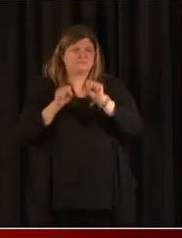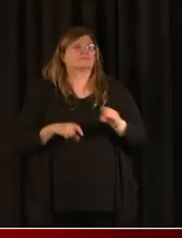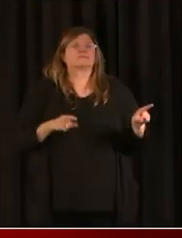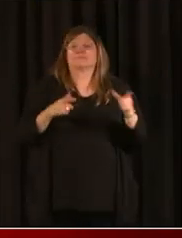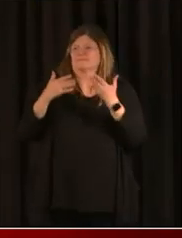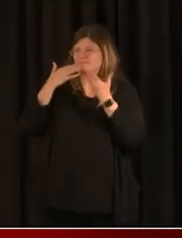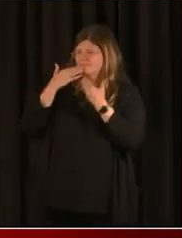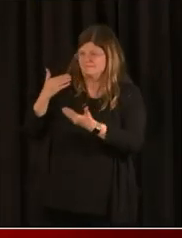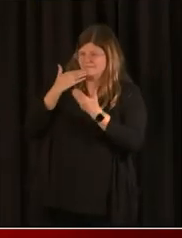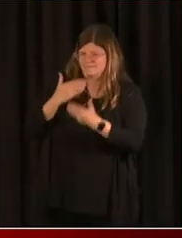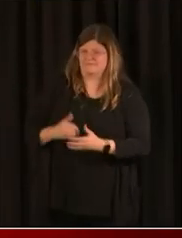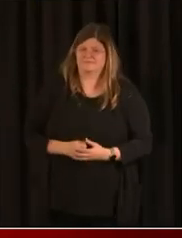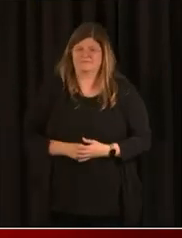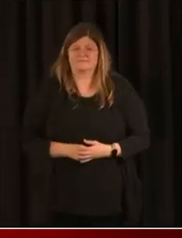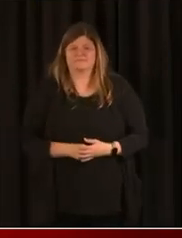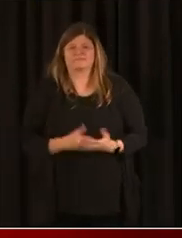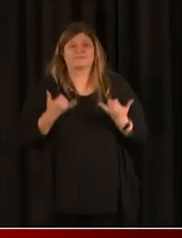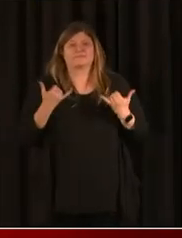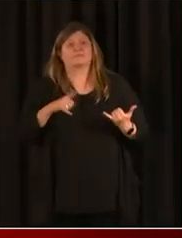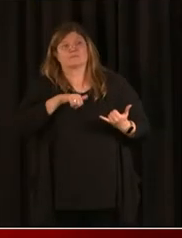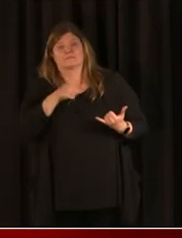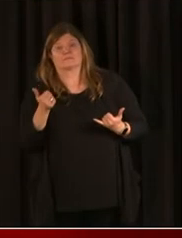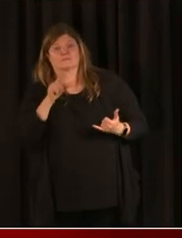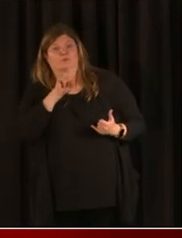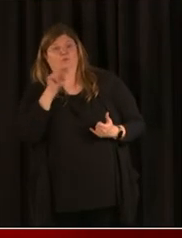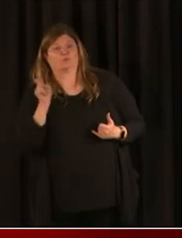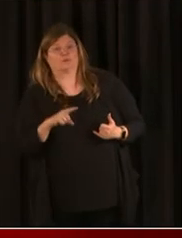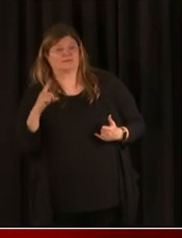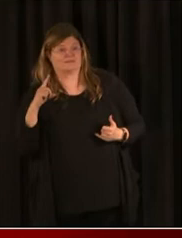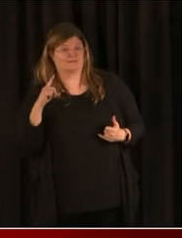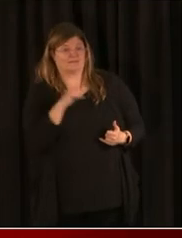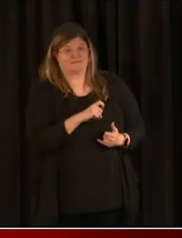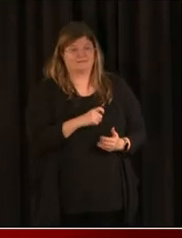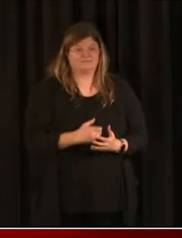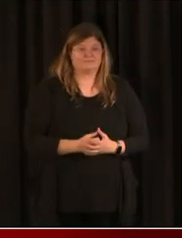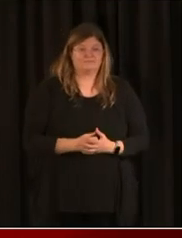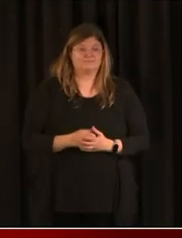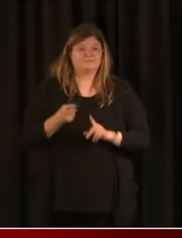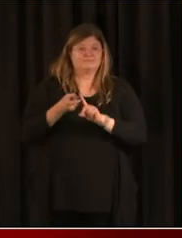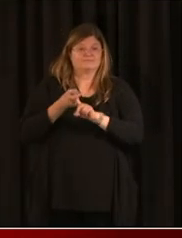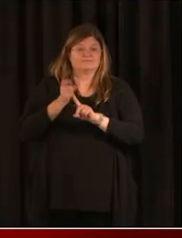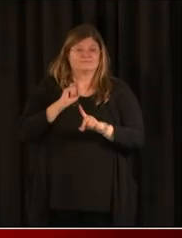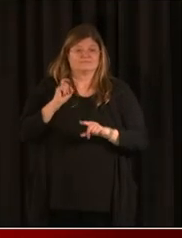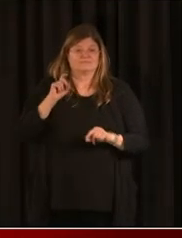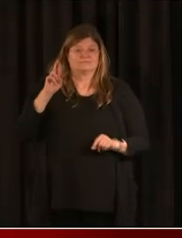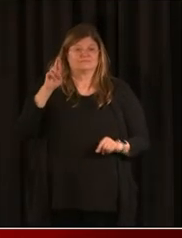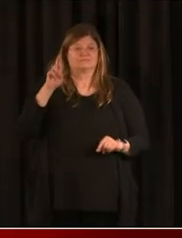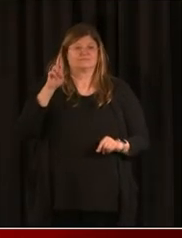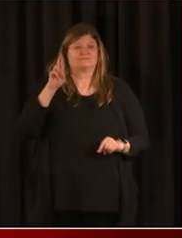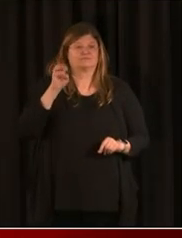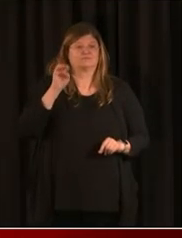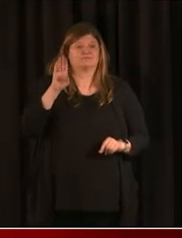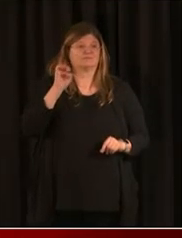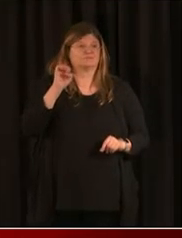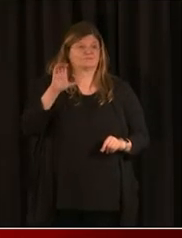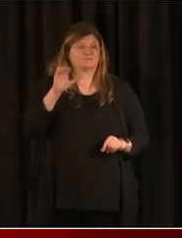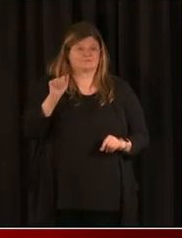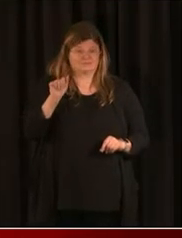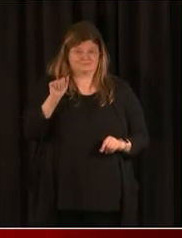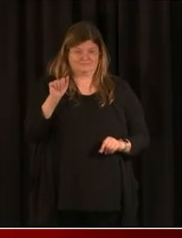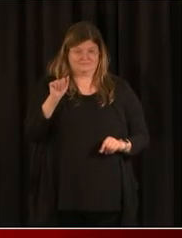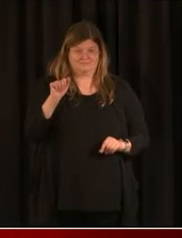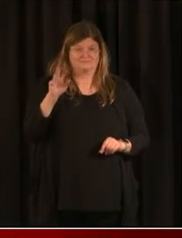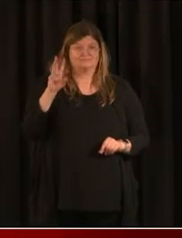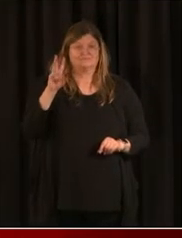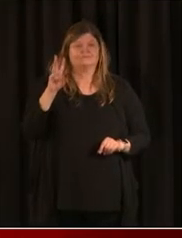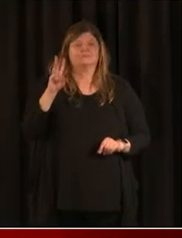Thank you, Chancellor. We're going to go to the next question from this is going to be from Rebecca in Ward 1. Rebecca, your